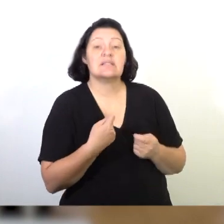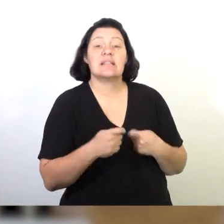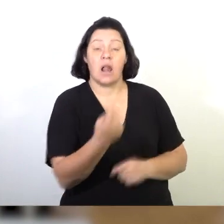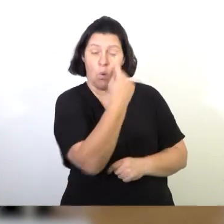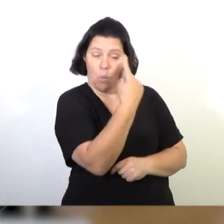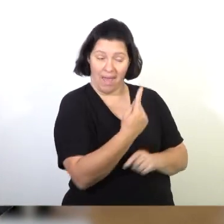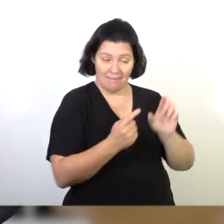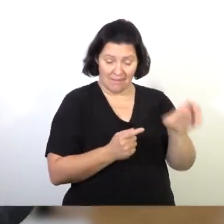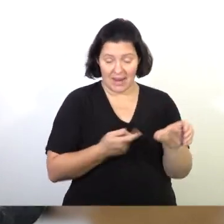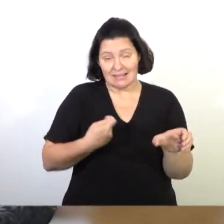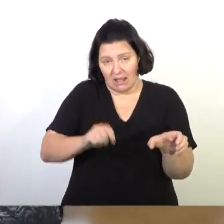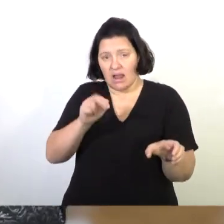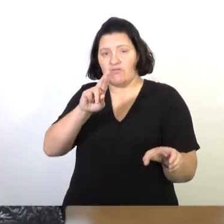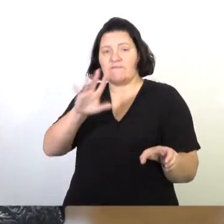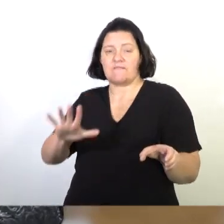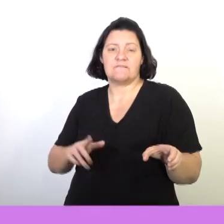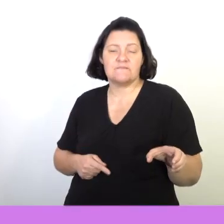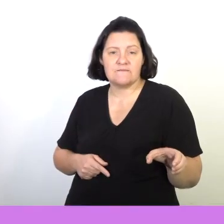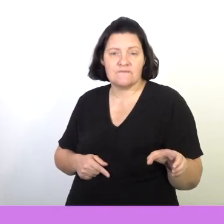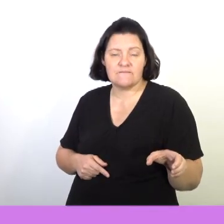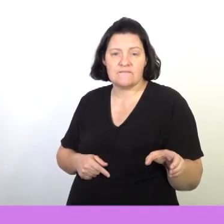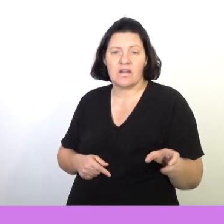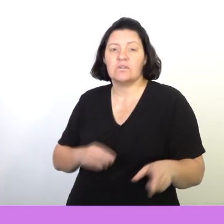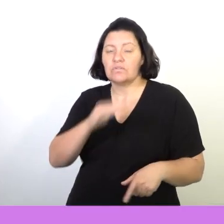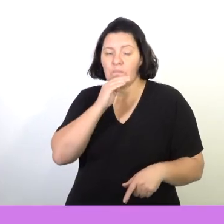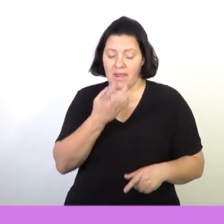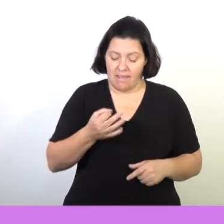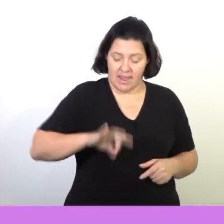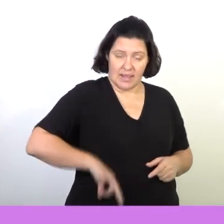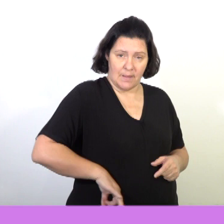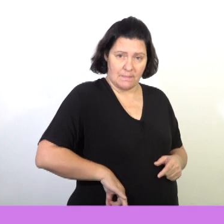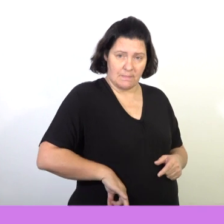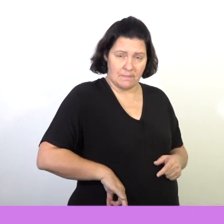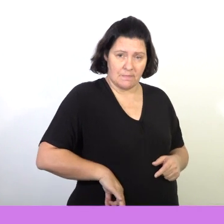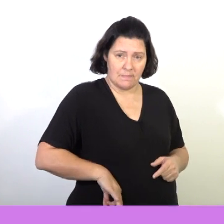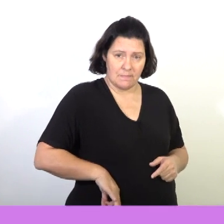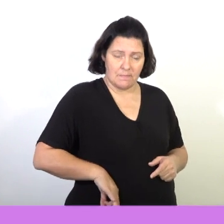she is selling 1 muffin for 5 rand. So the formula will be income